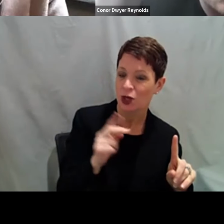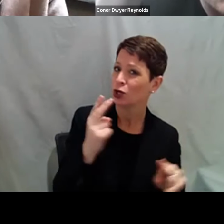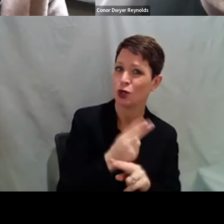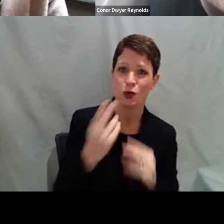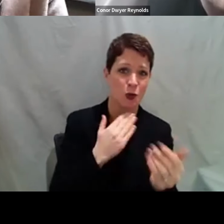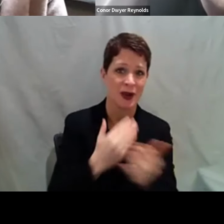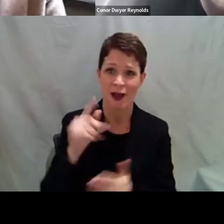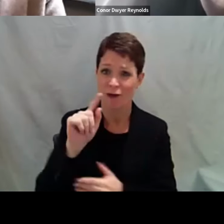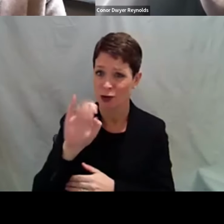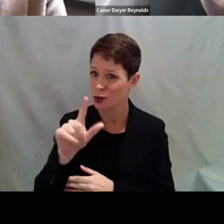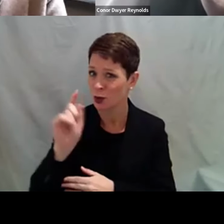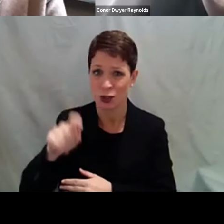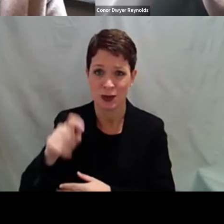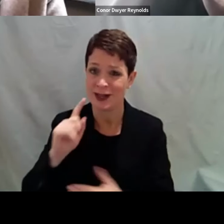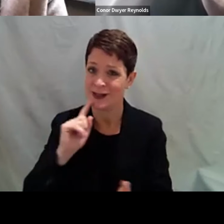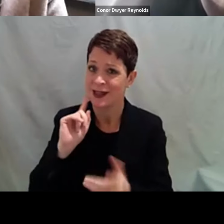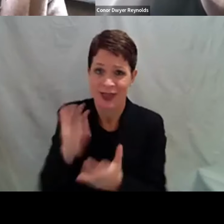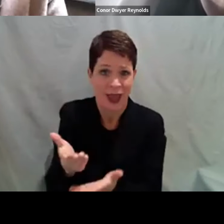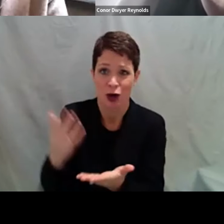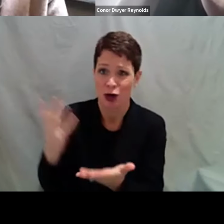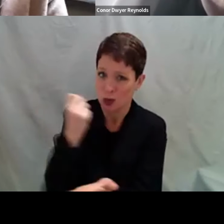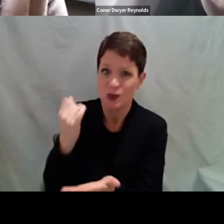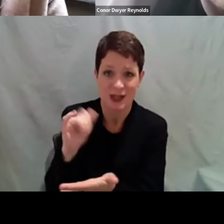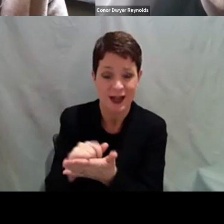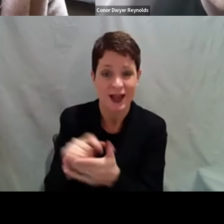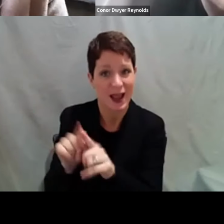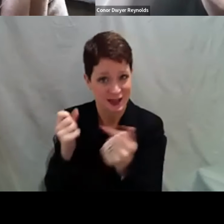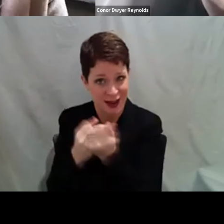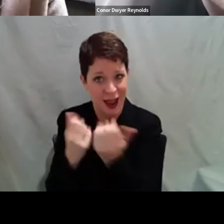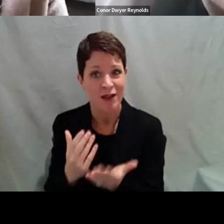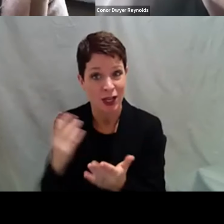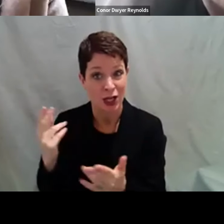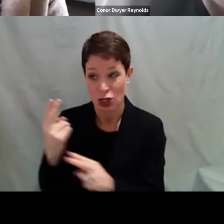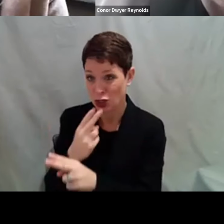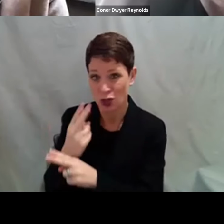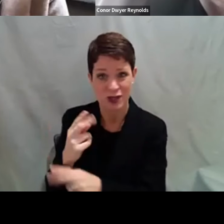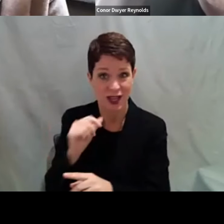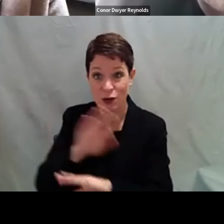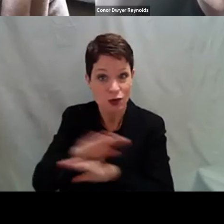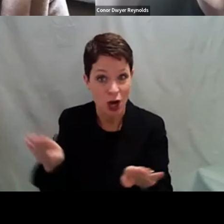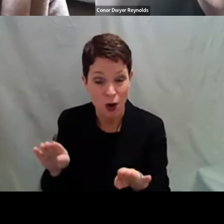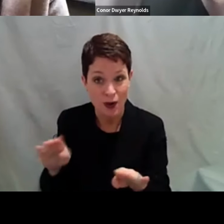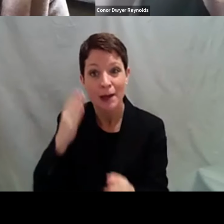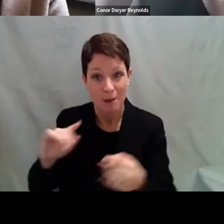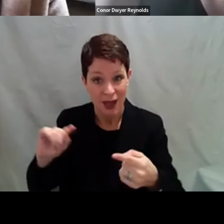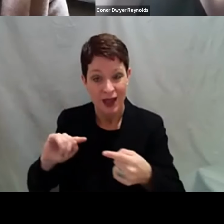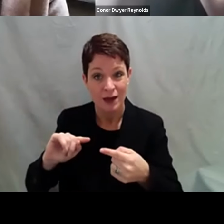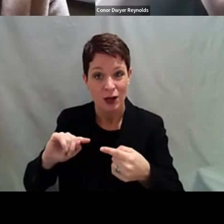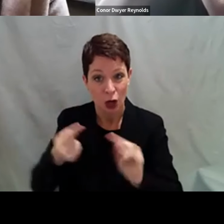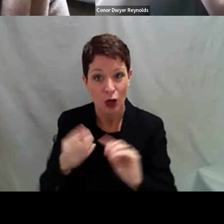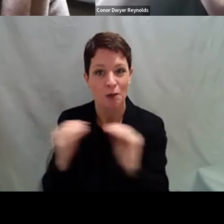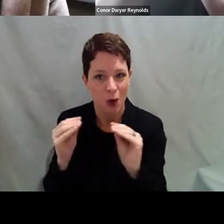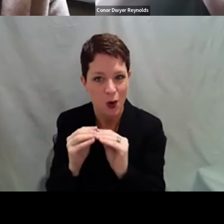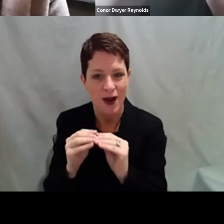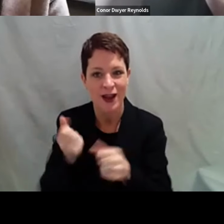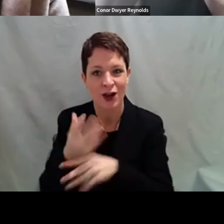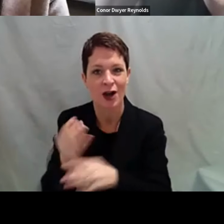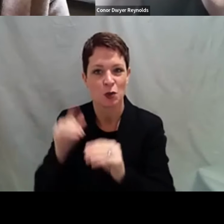whatever tool is at your disposal as an advocate, and if you don't do so, that might raise kind of questions